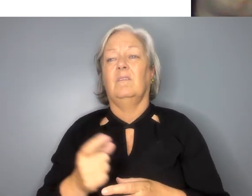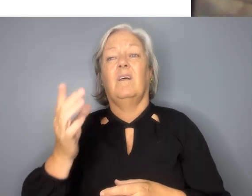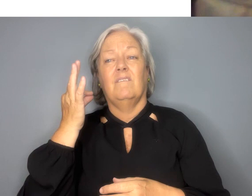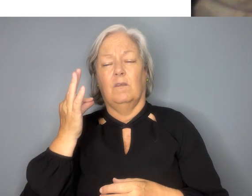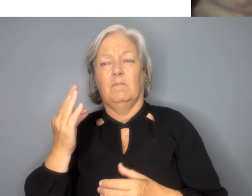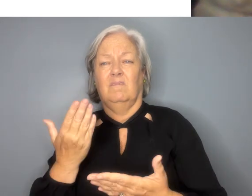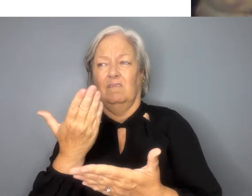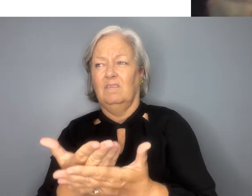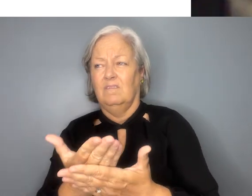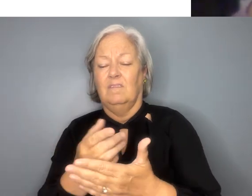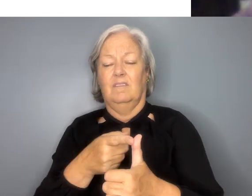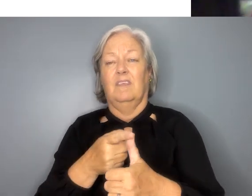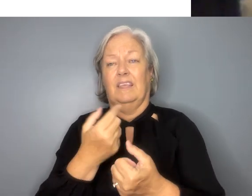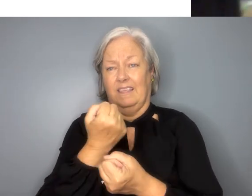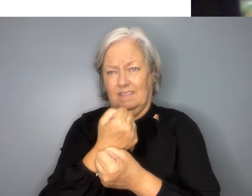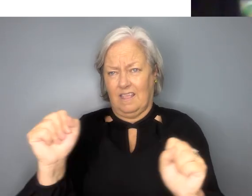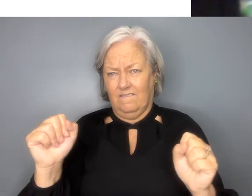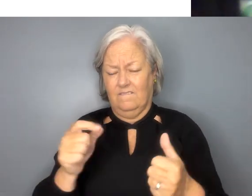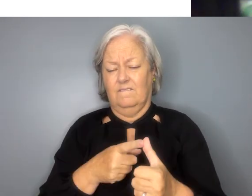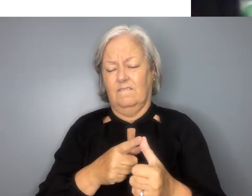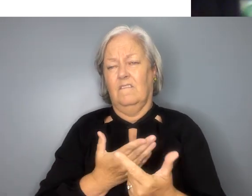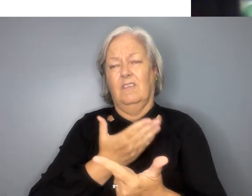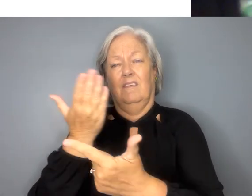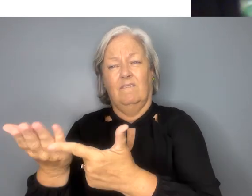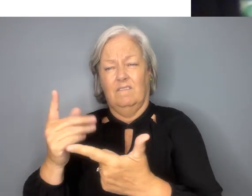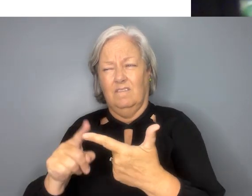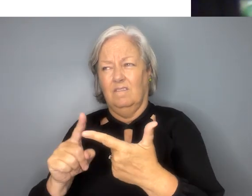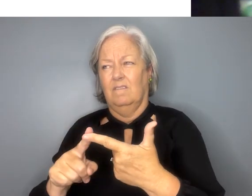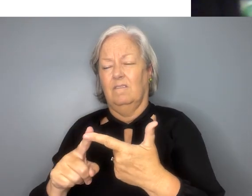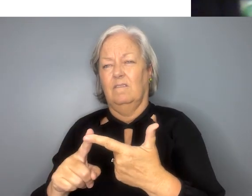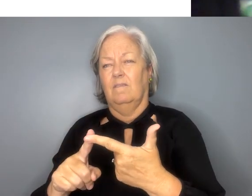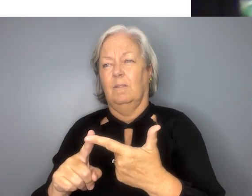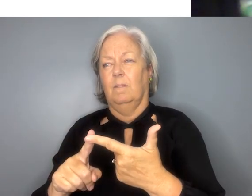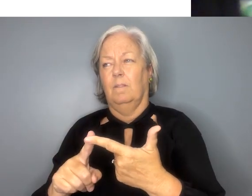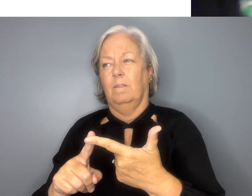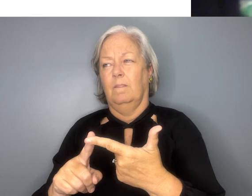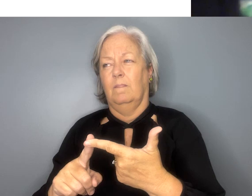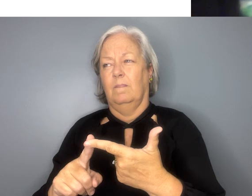gives two things. It gives safety, and it gives